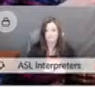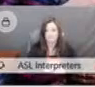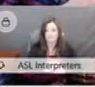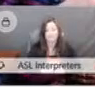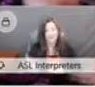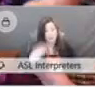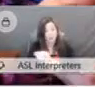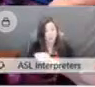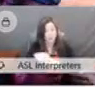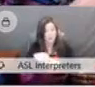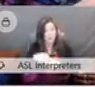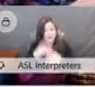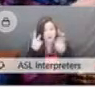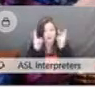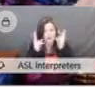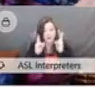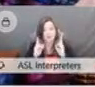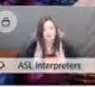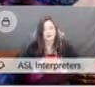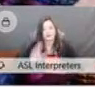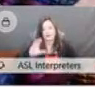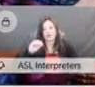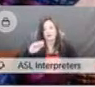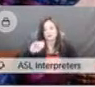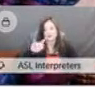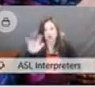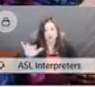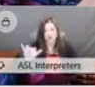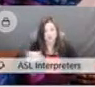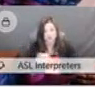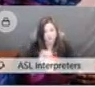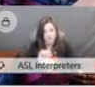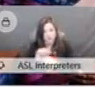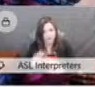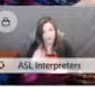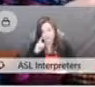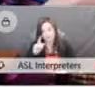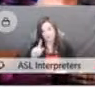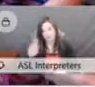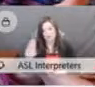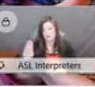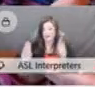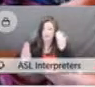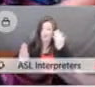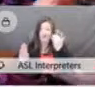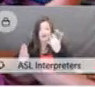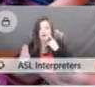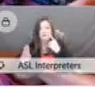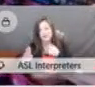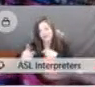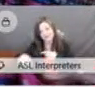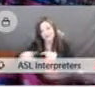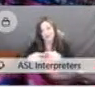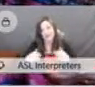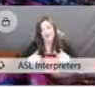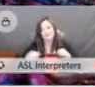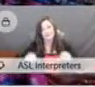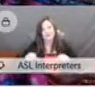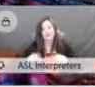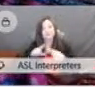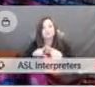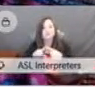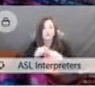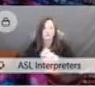included the cosmetology workers in 1B is because they have a way of protecting